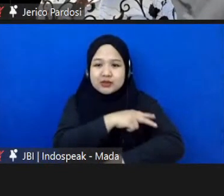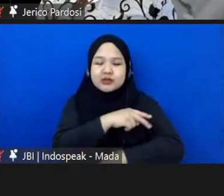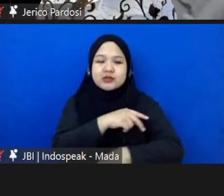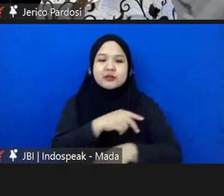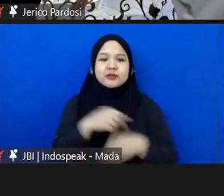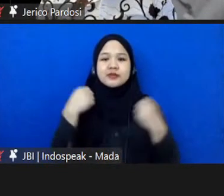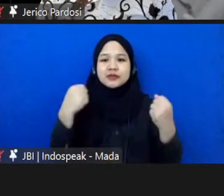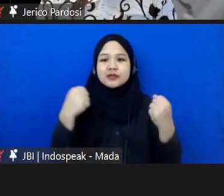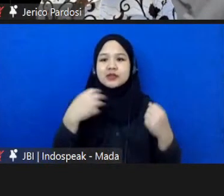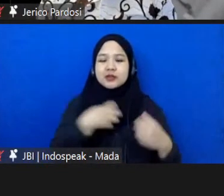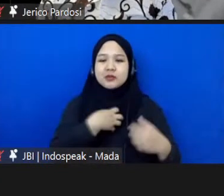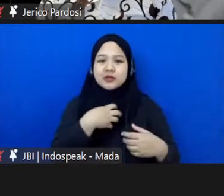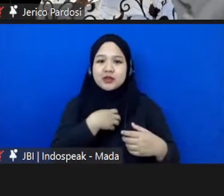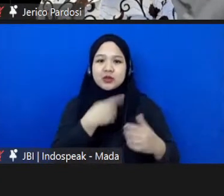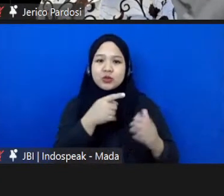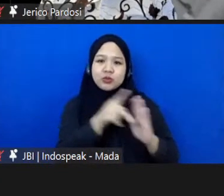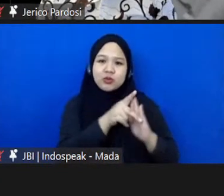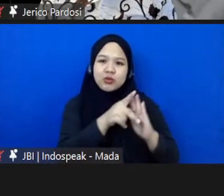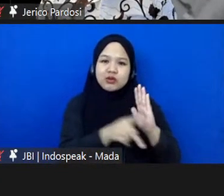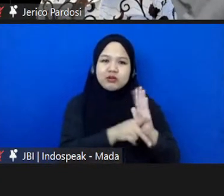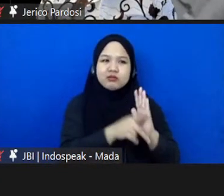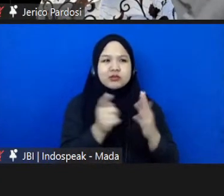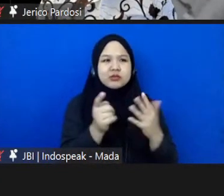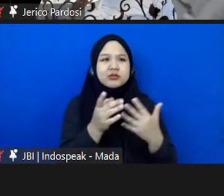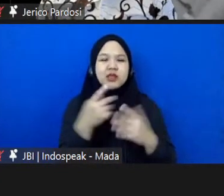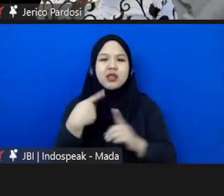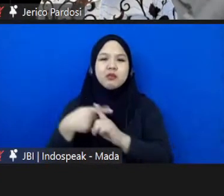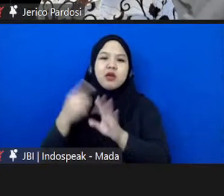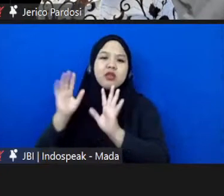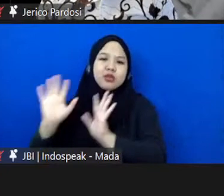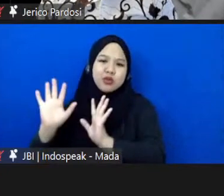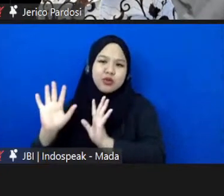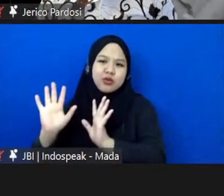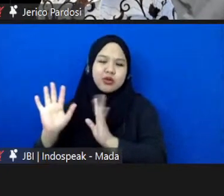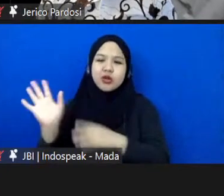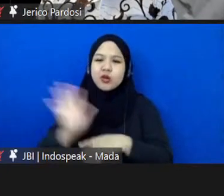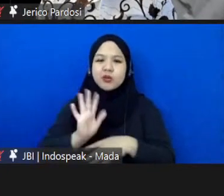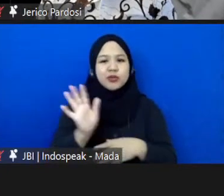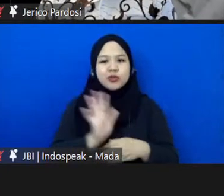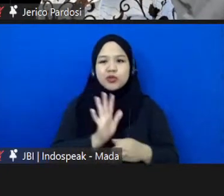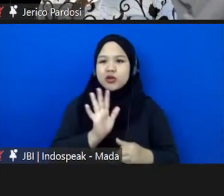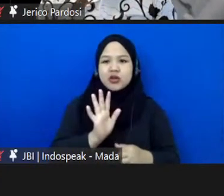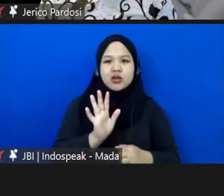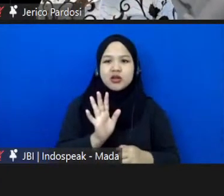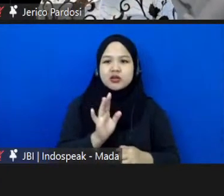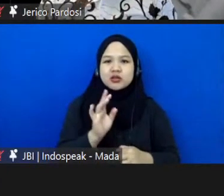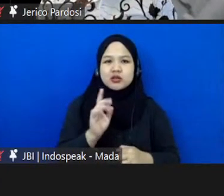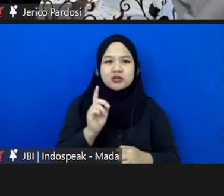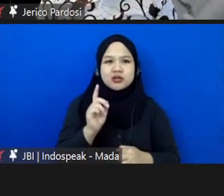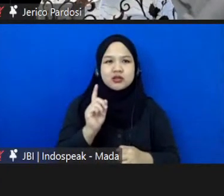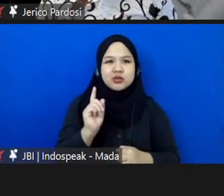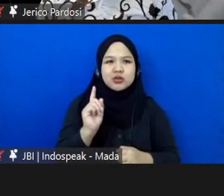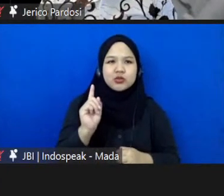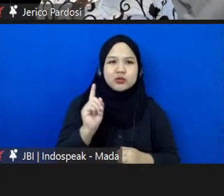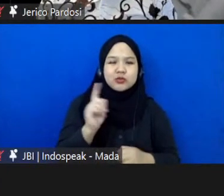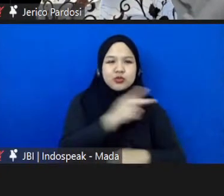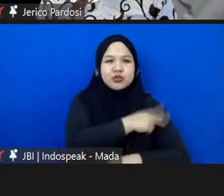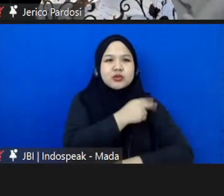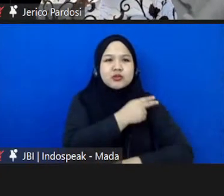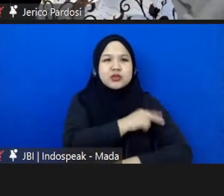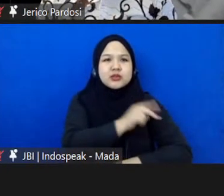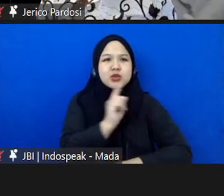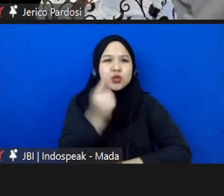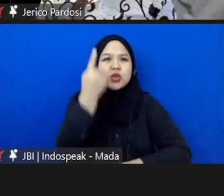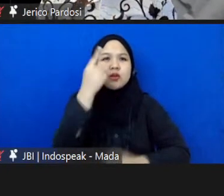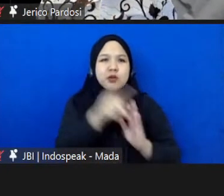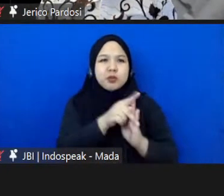program was an optional program. It was not the what they call compulsory Puskesmas program. So in terms